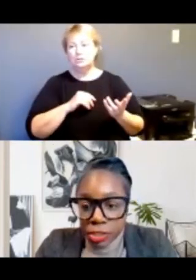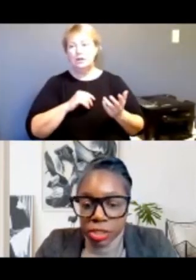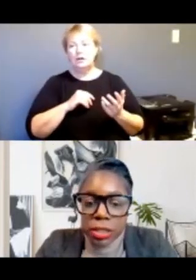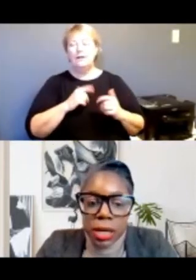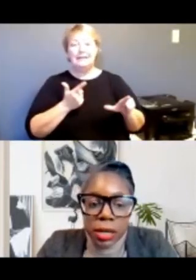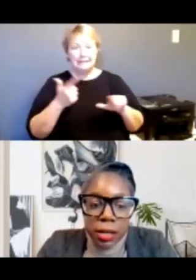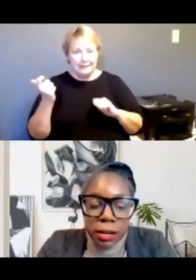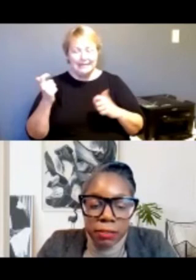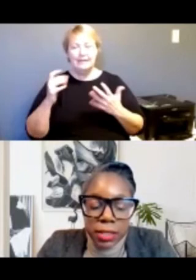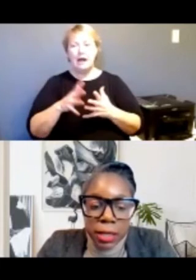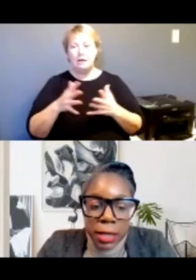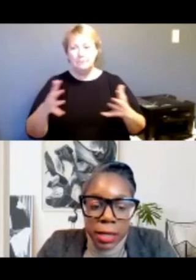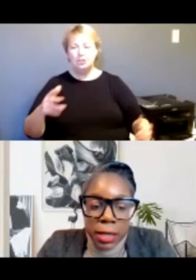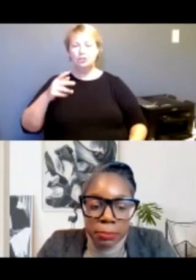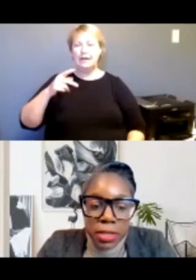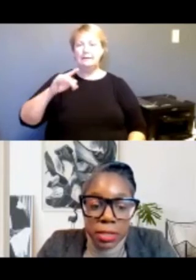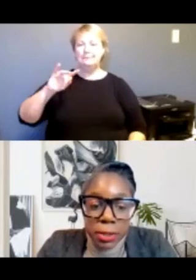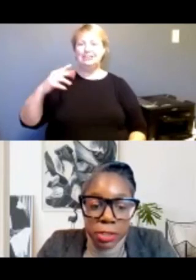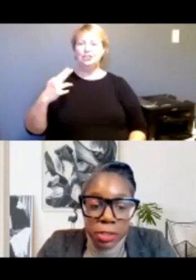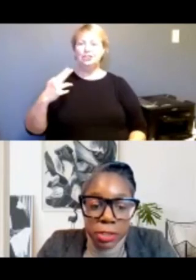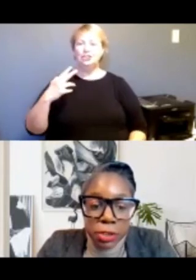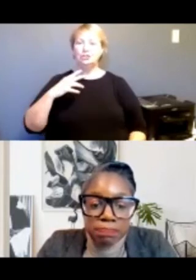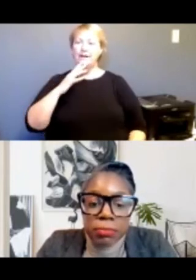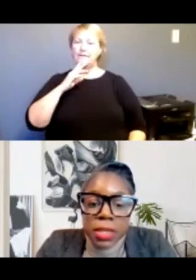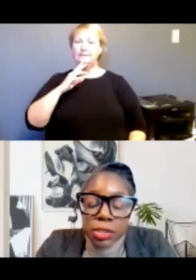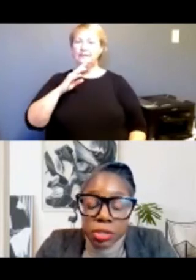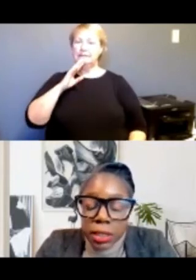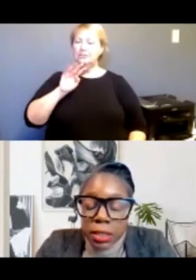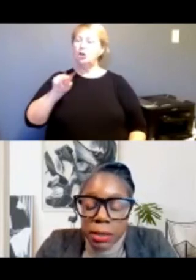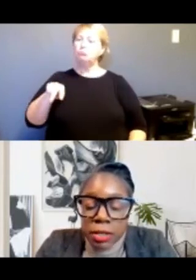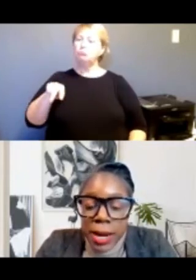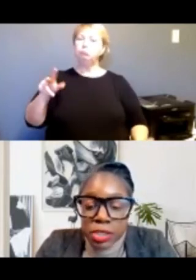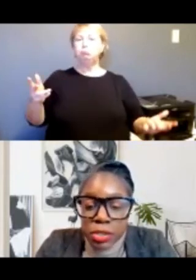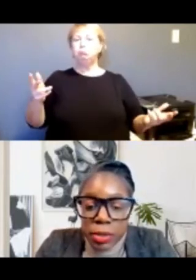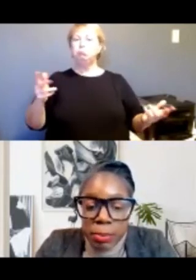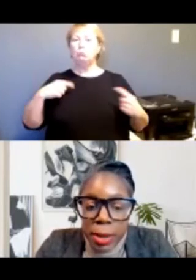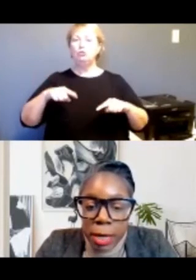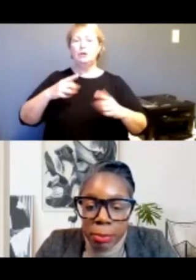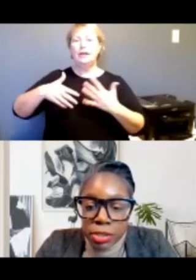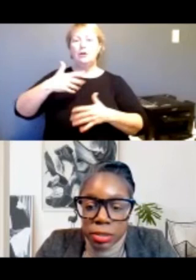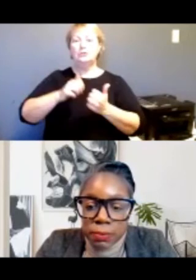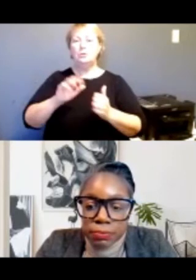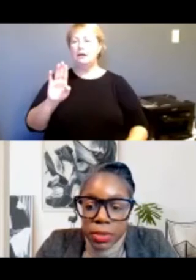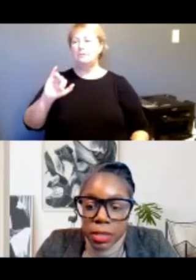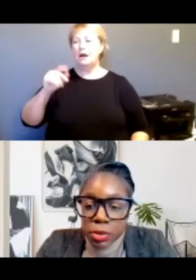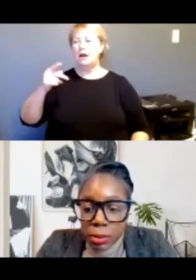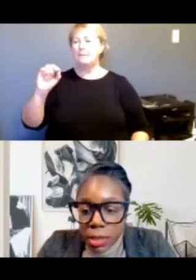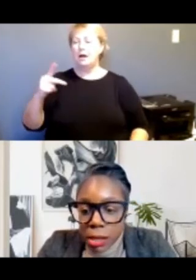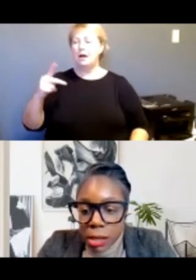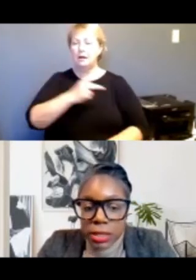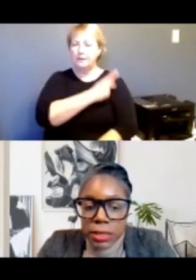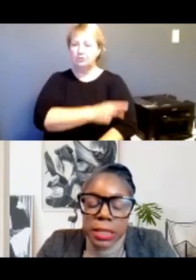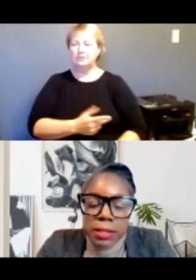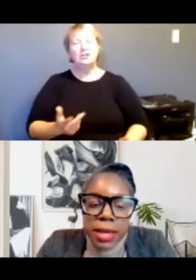pitch of the speech during interactions with BIPOC patients. And so some